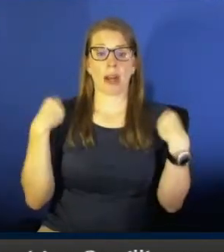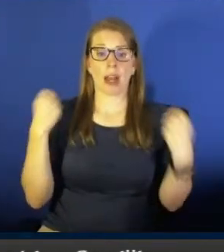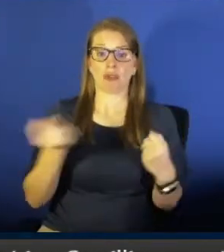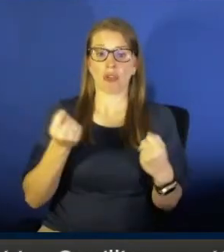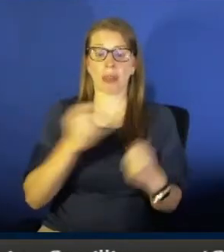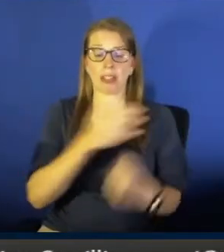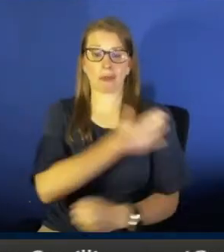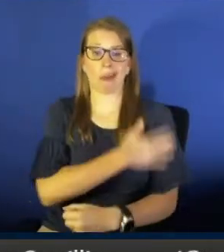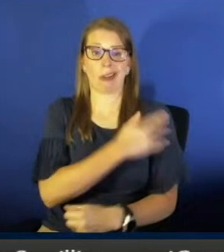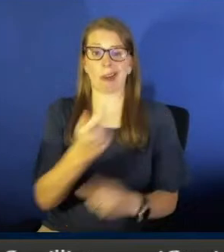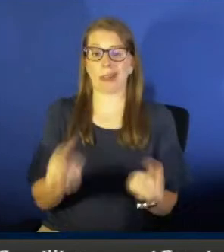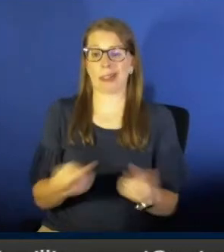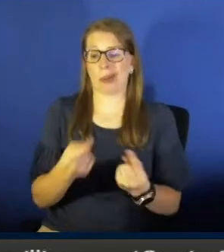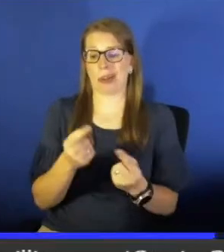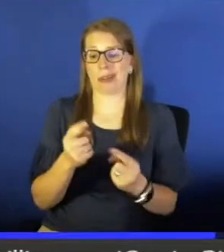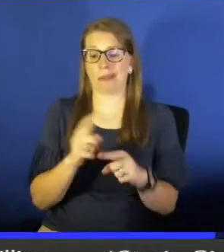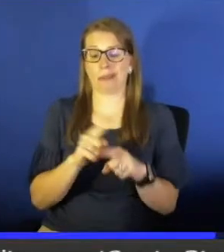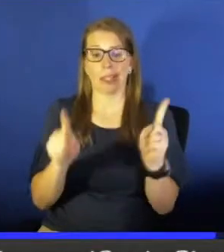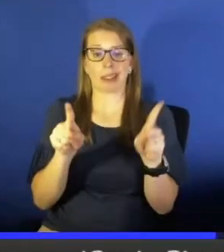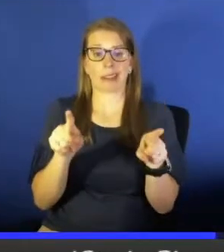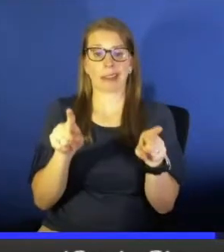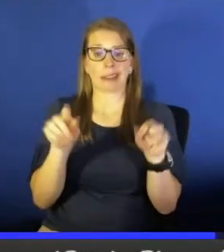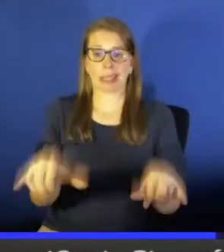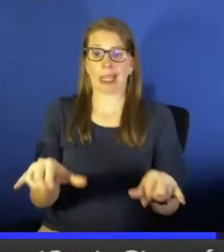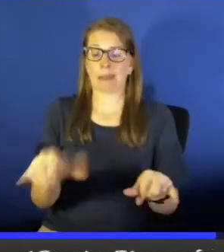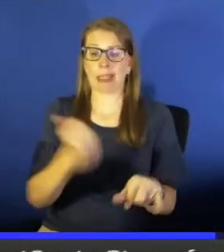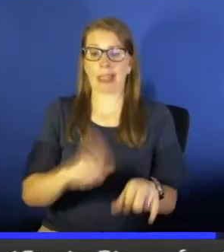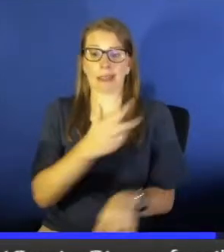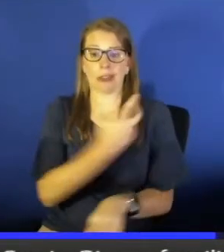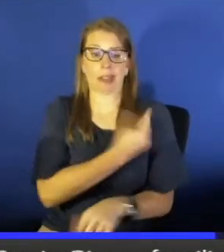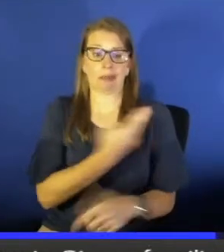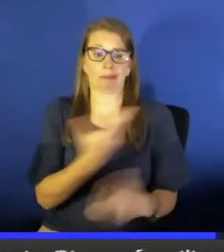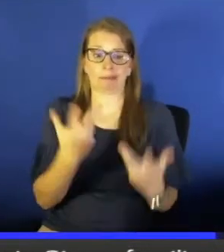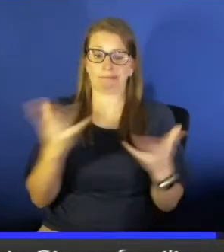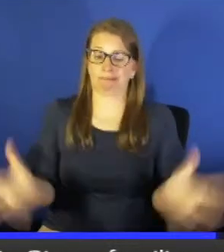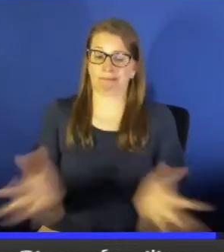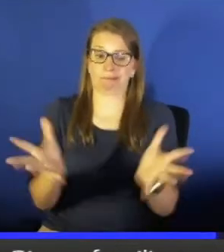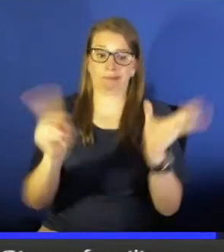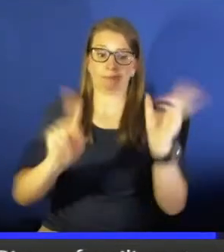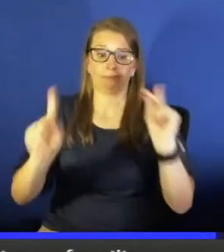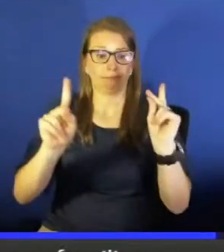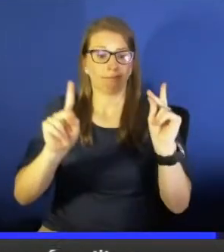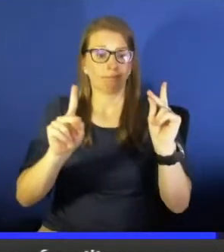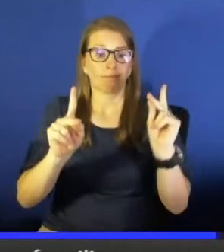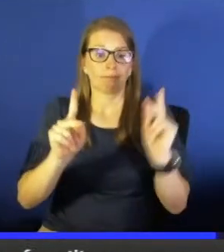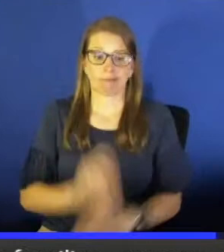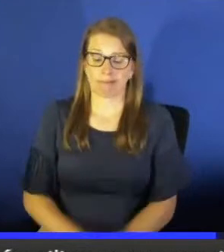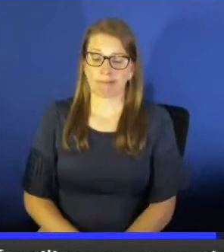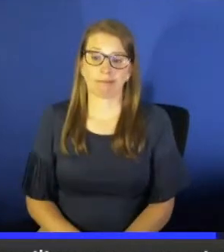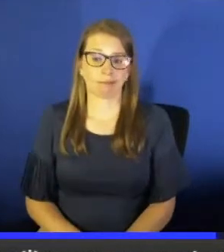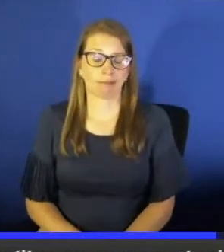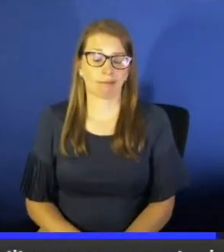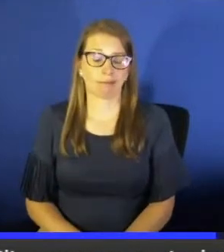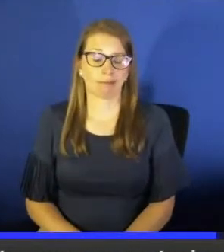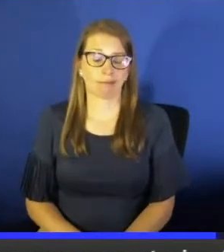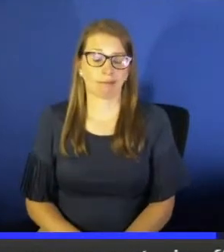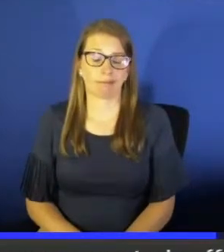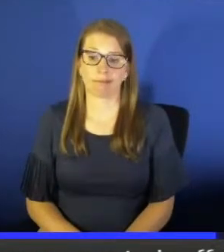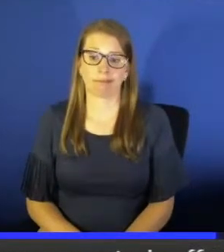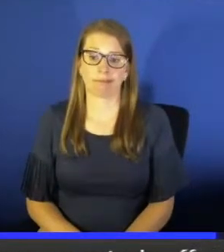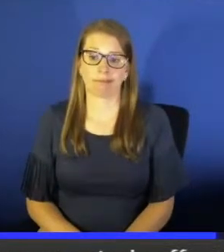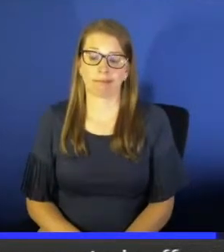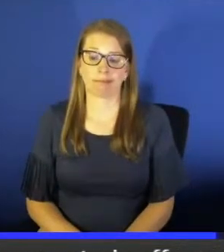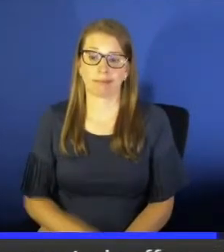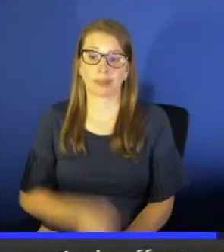that's like any shot. And I would just urge folks, don't be late, don't